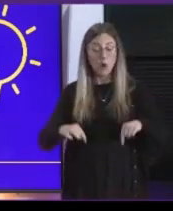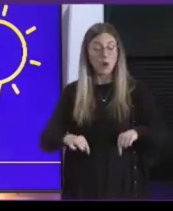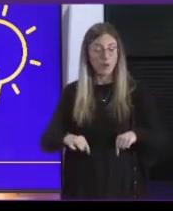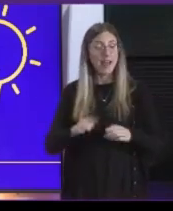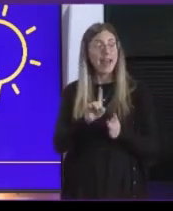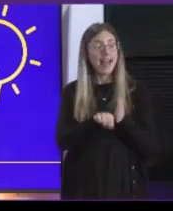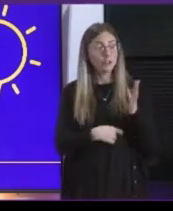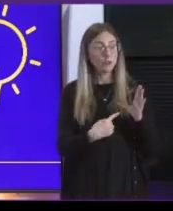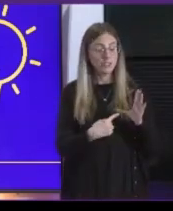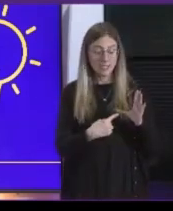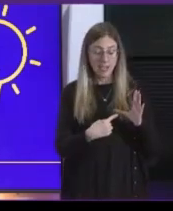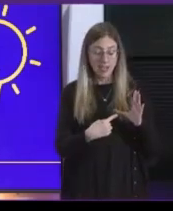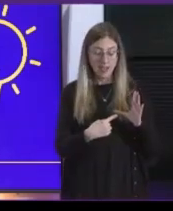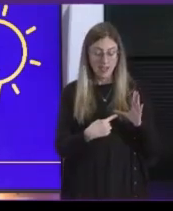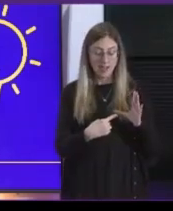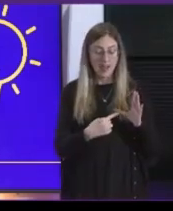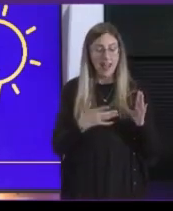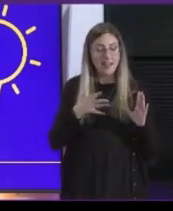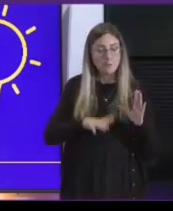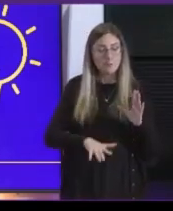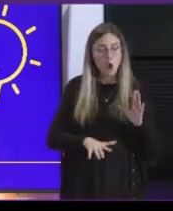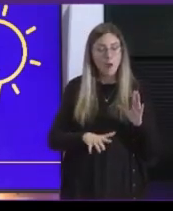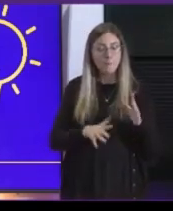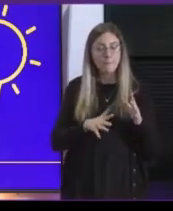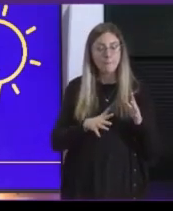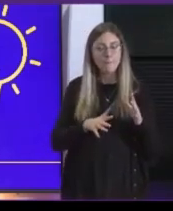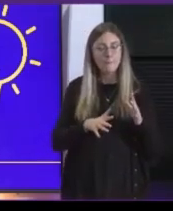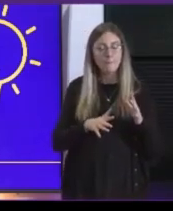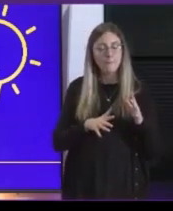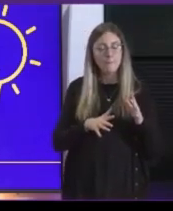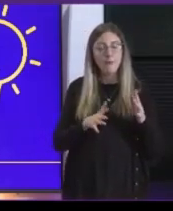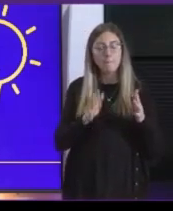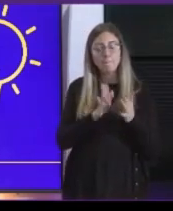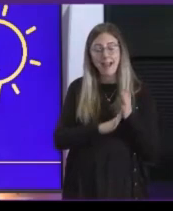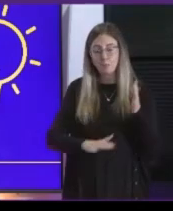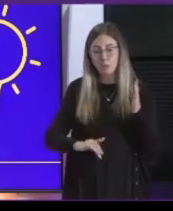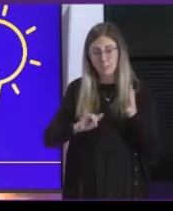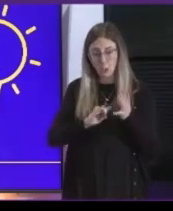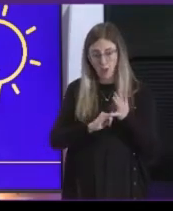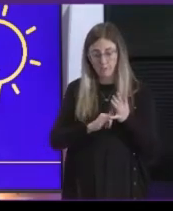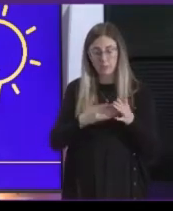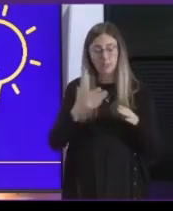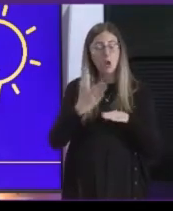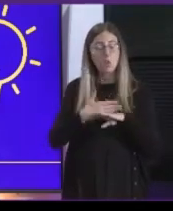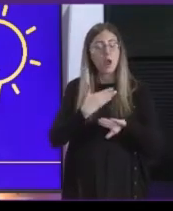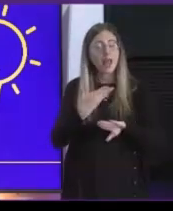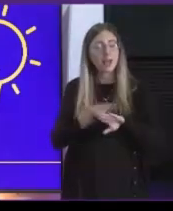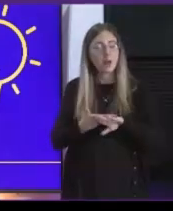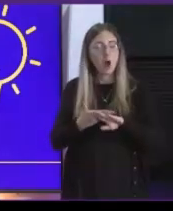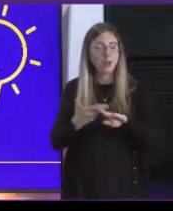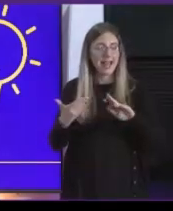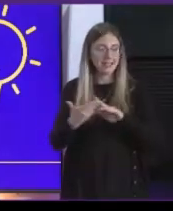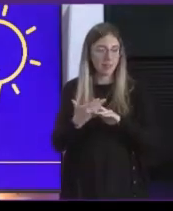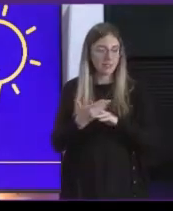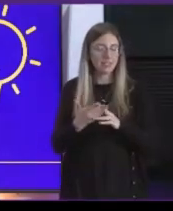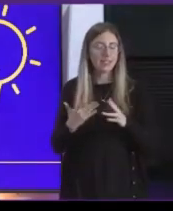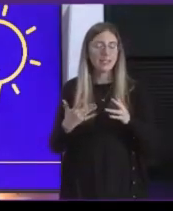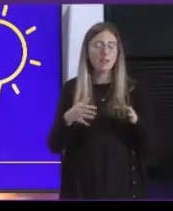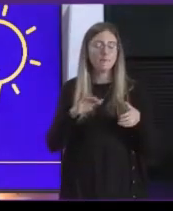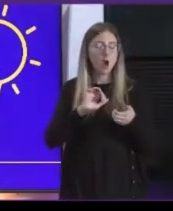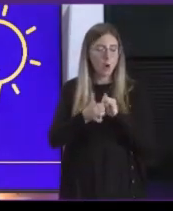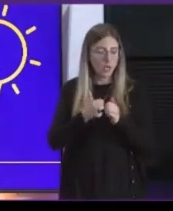I'm Jessica Rafuse, and I'm here from Seattle, our headquarters at Microsoft. I work on accessibility, strategic partnerships, and